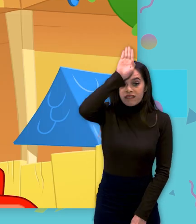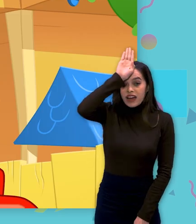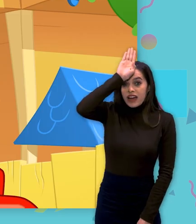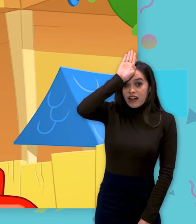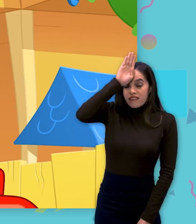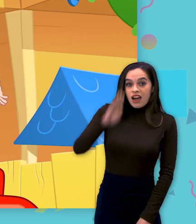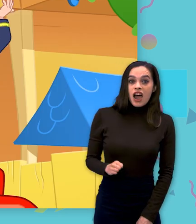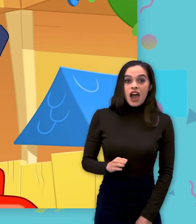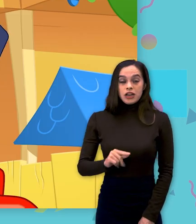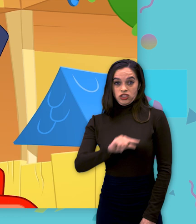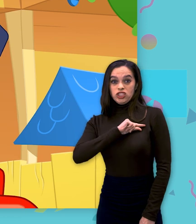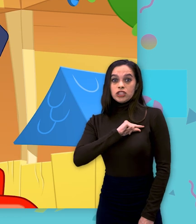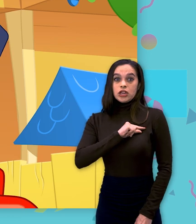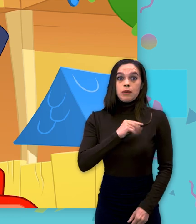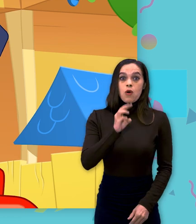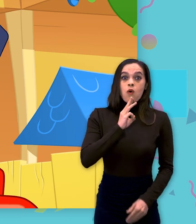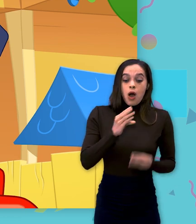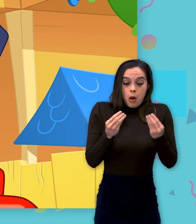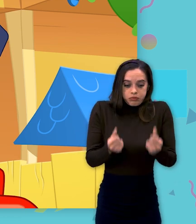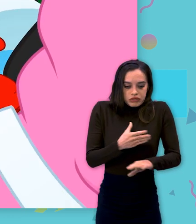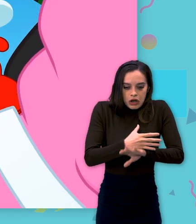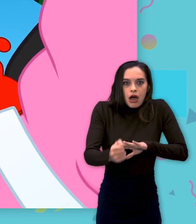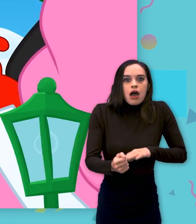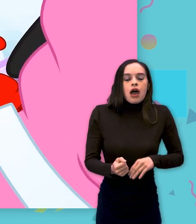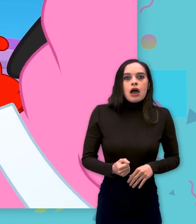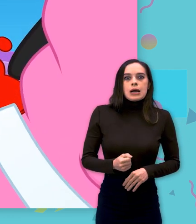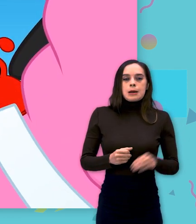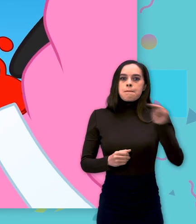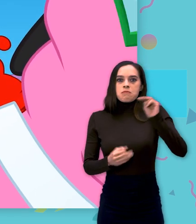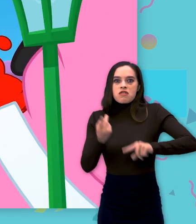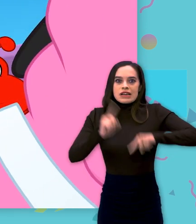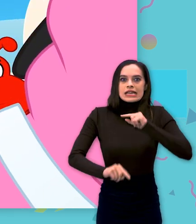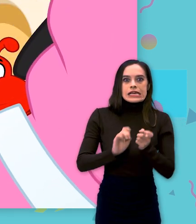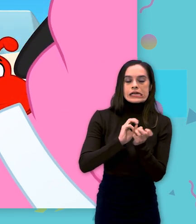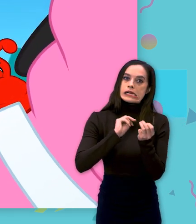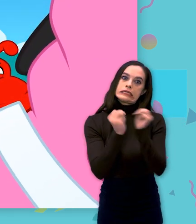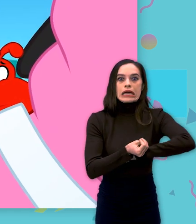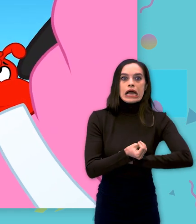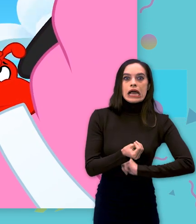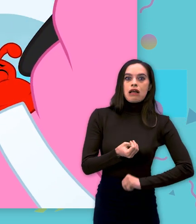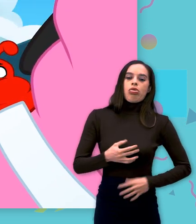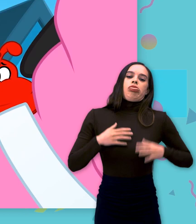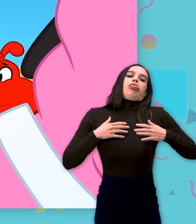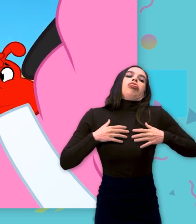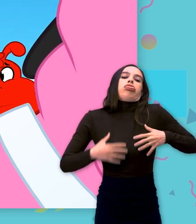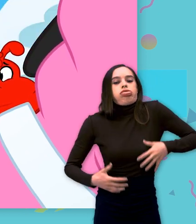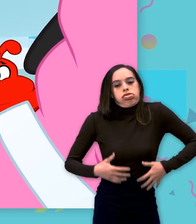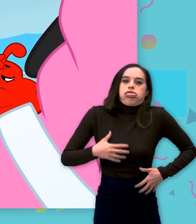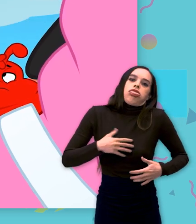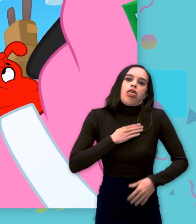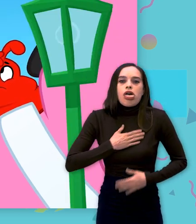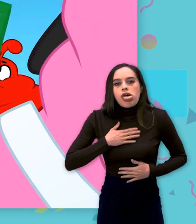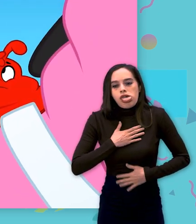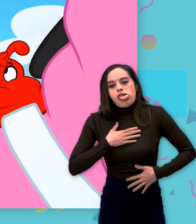But Firefighter Gerben is running out of water. And Morphle still can't morph because he ate too